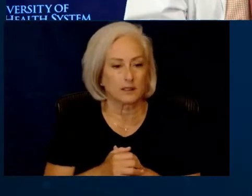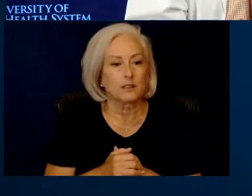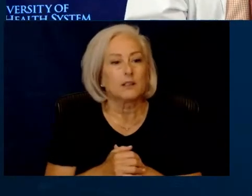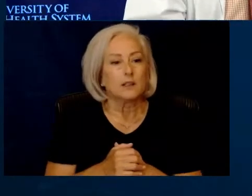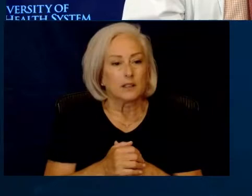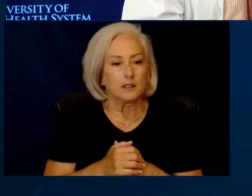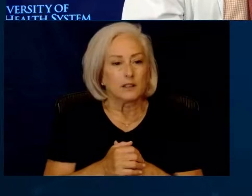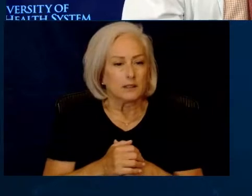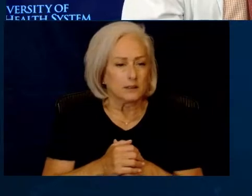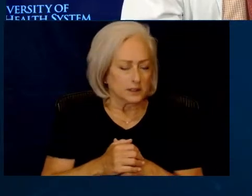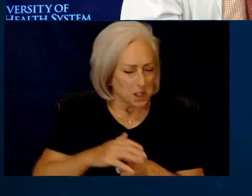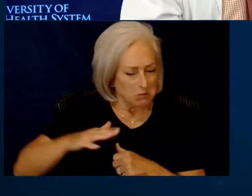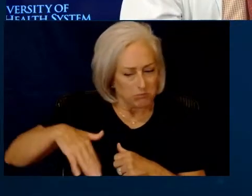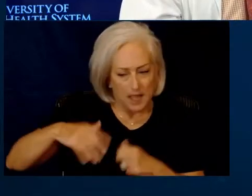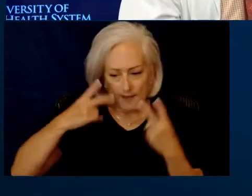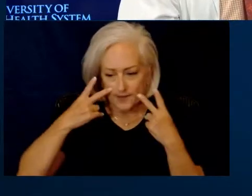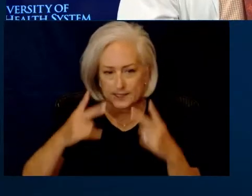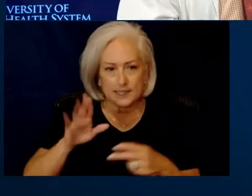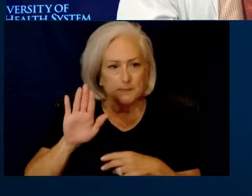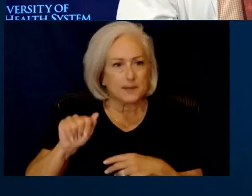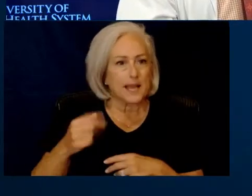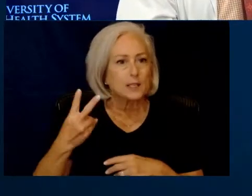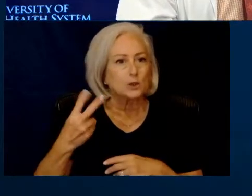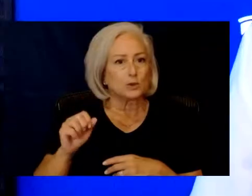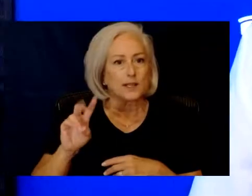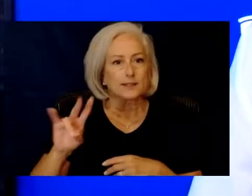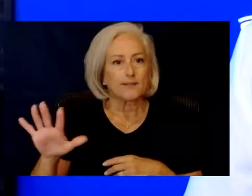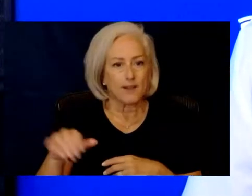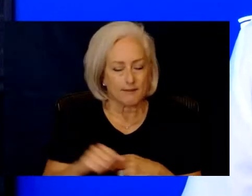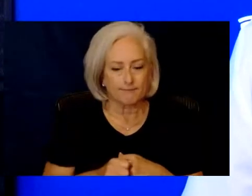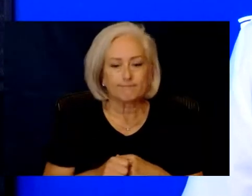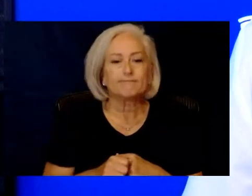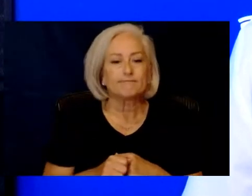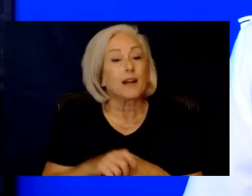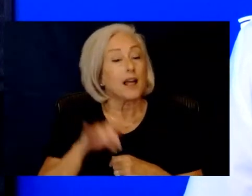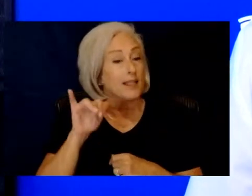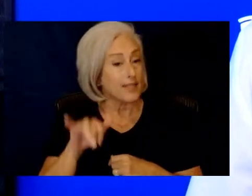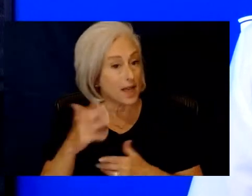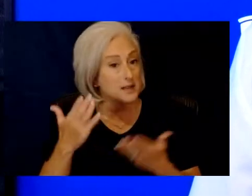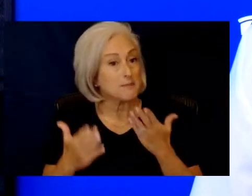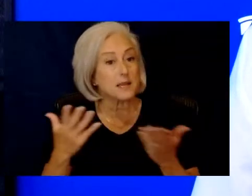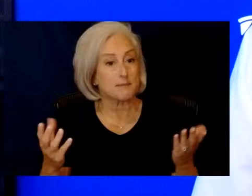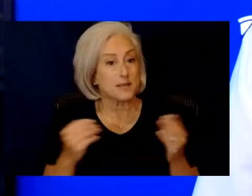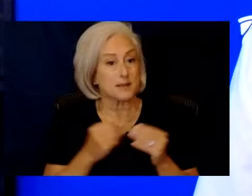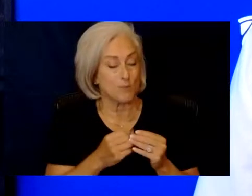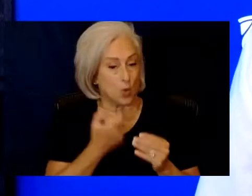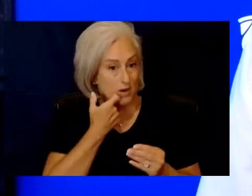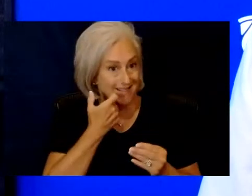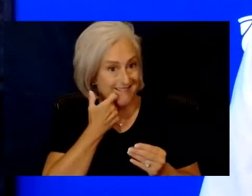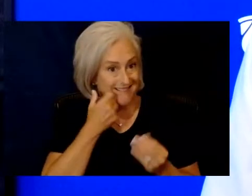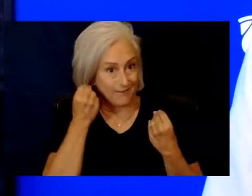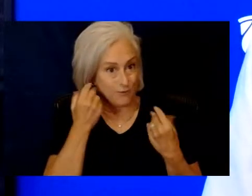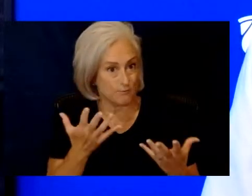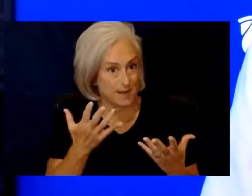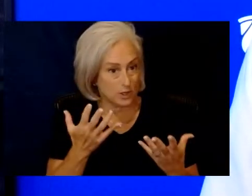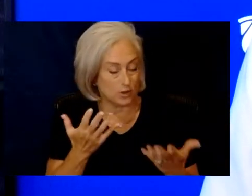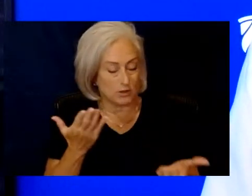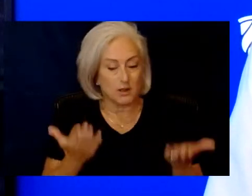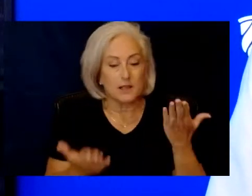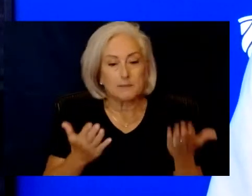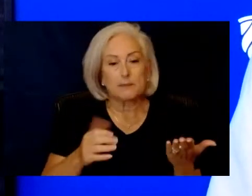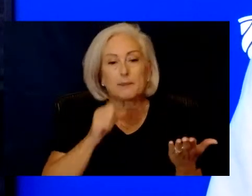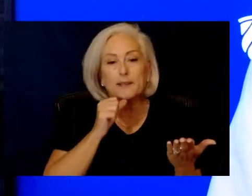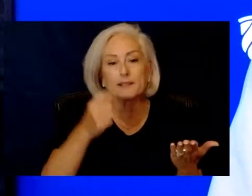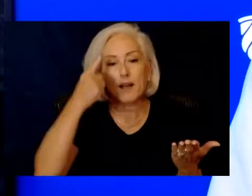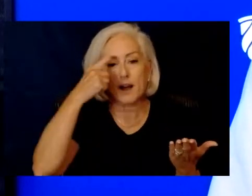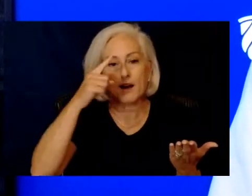haven't seen the BA 2.7. And that may actually be more up to date, like you said, maybe not for